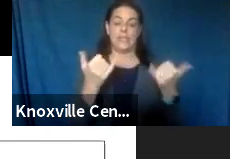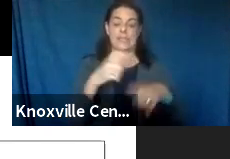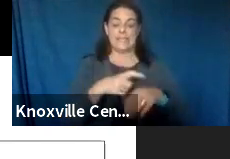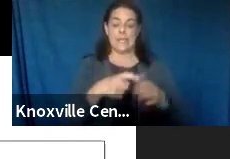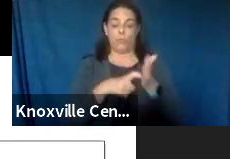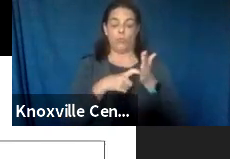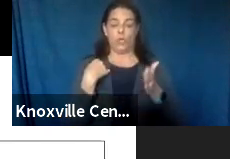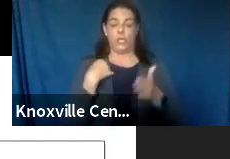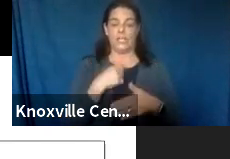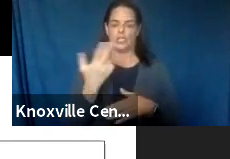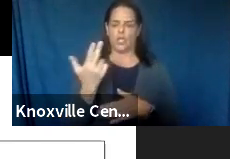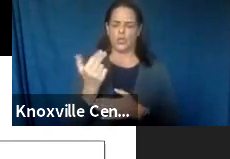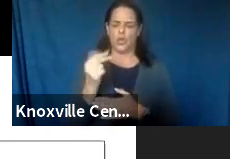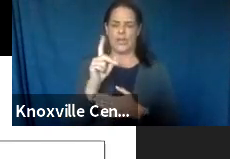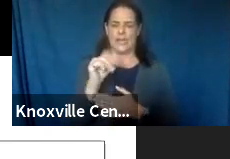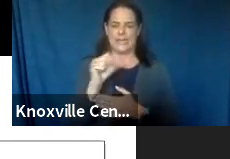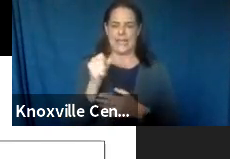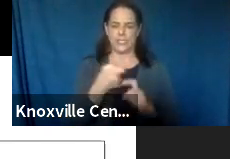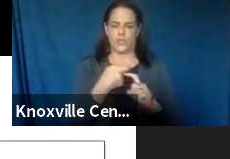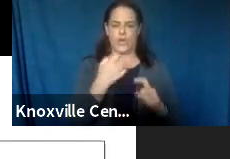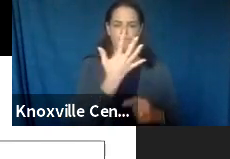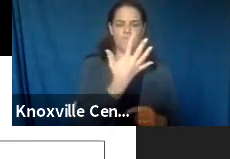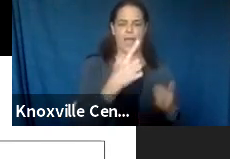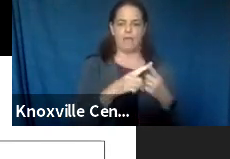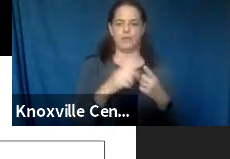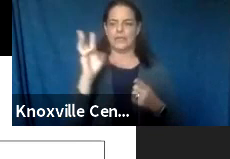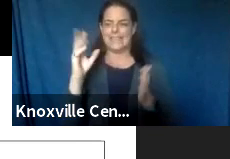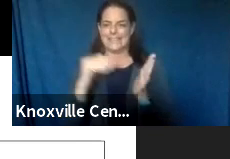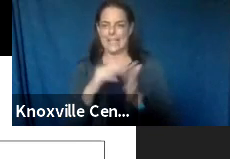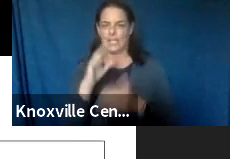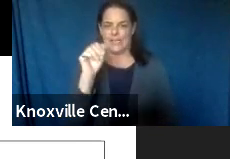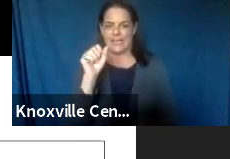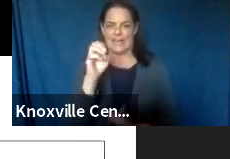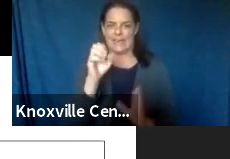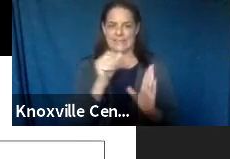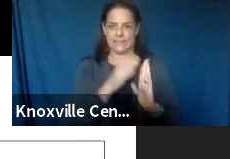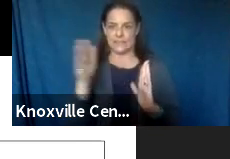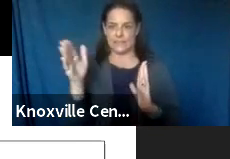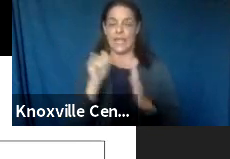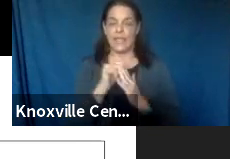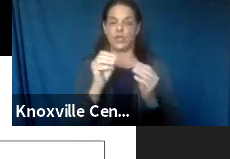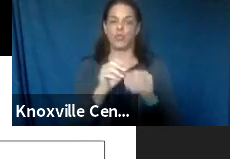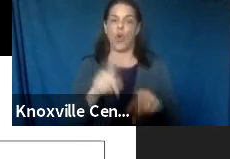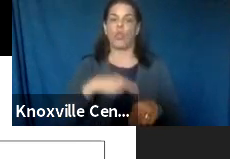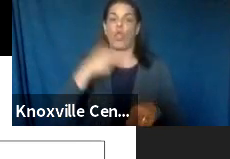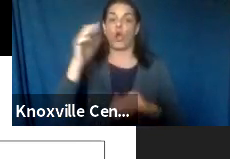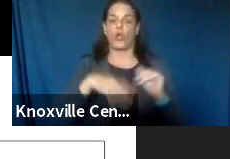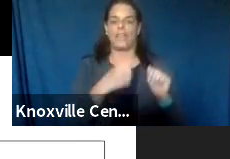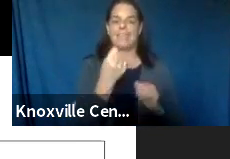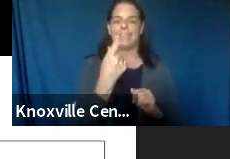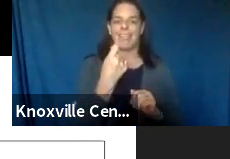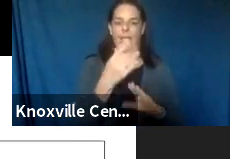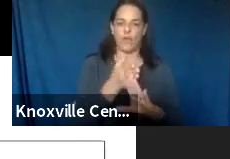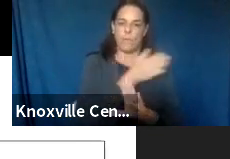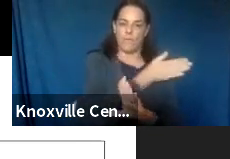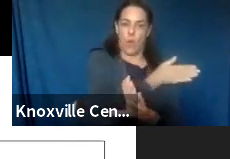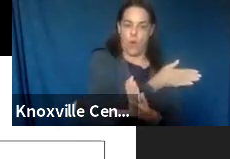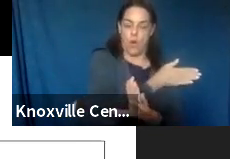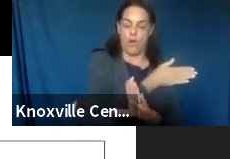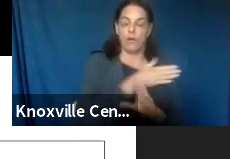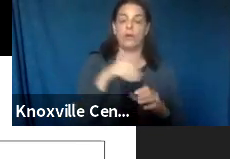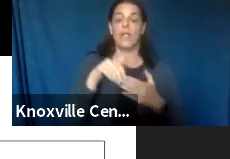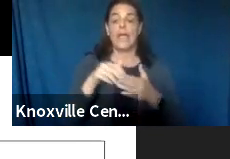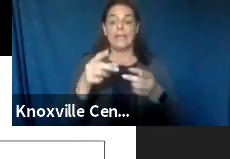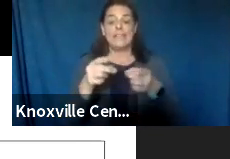13 days to get from 5 to 6,000 cases, which was longer than the 11 before. Across the